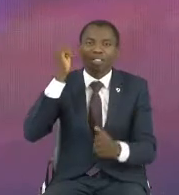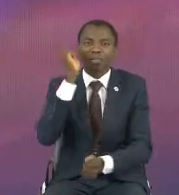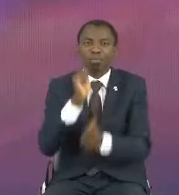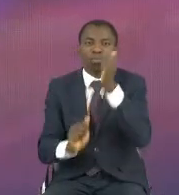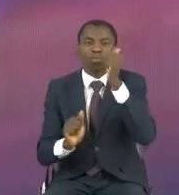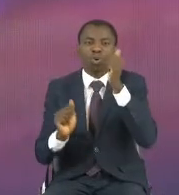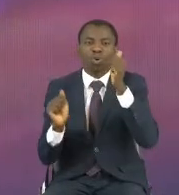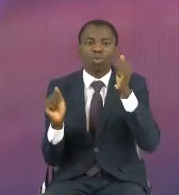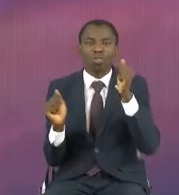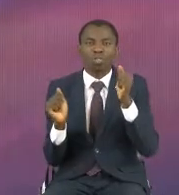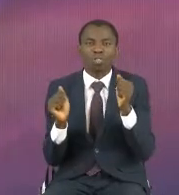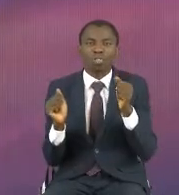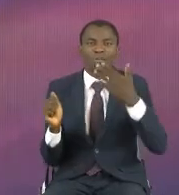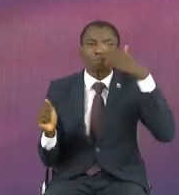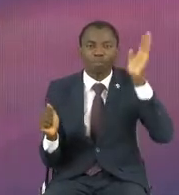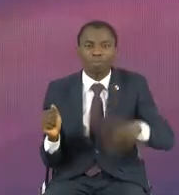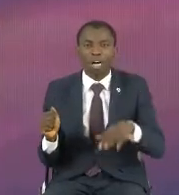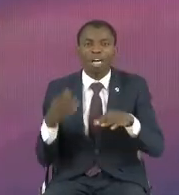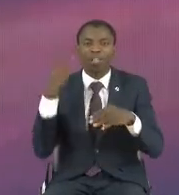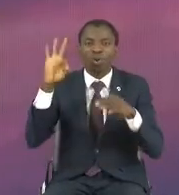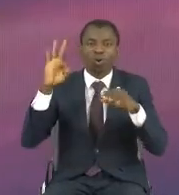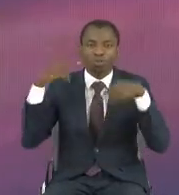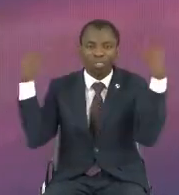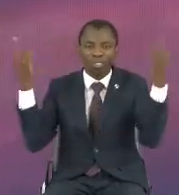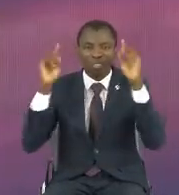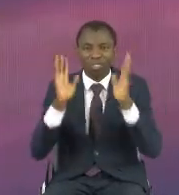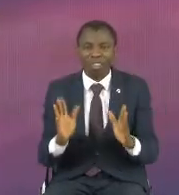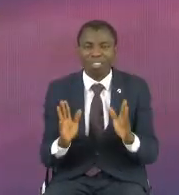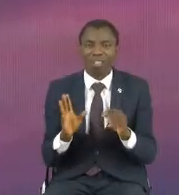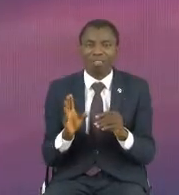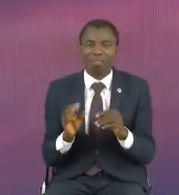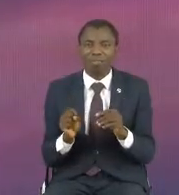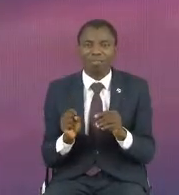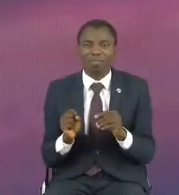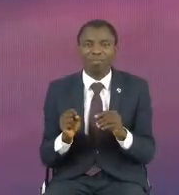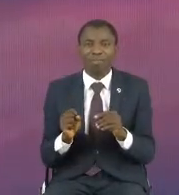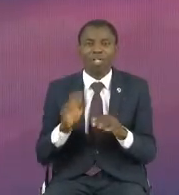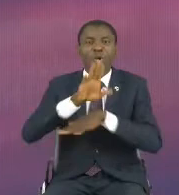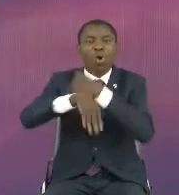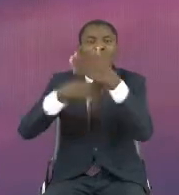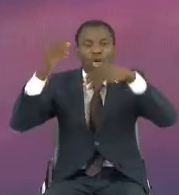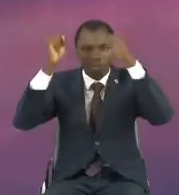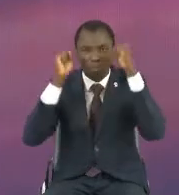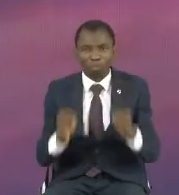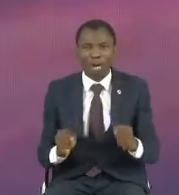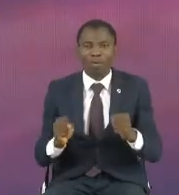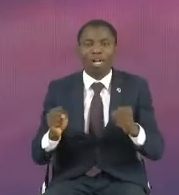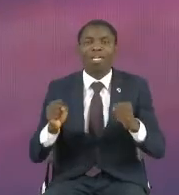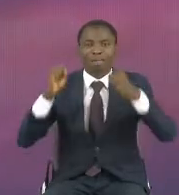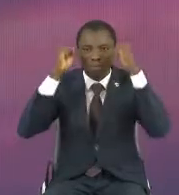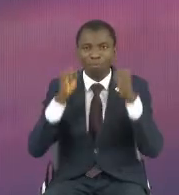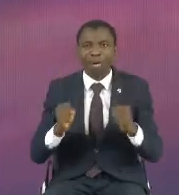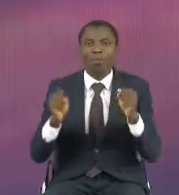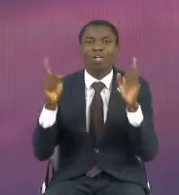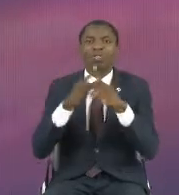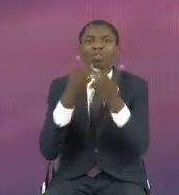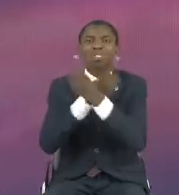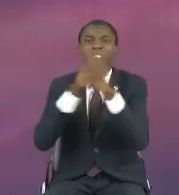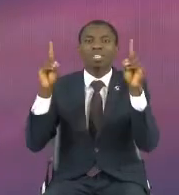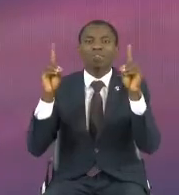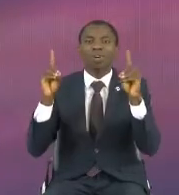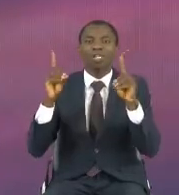heal the most deadly disease, all power. Power to deliver from